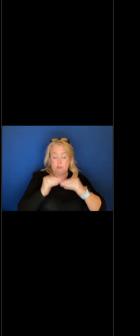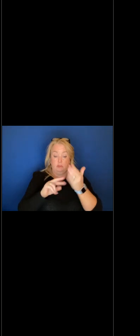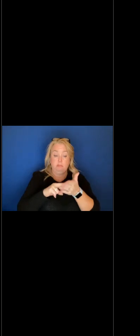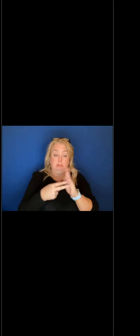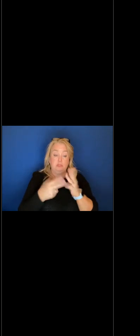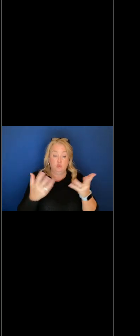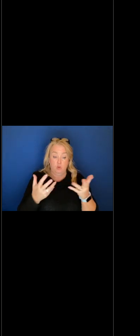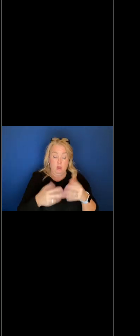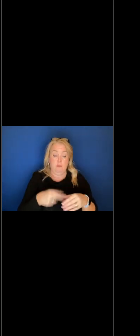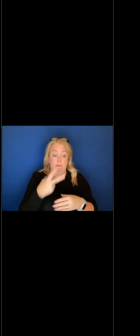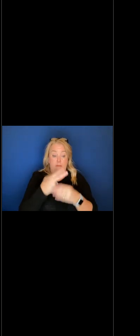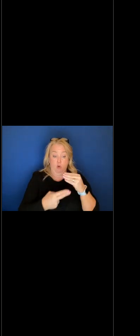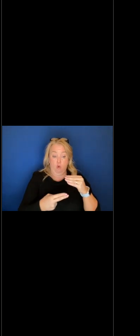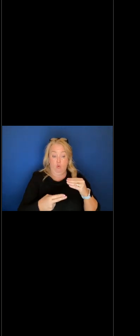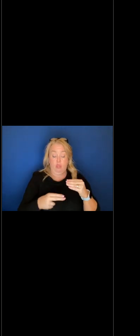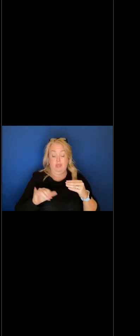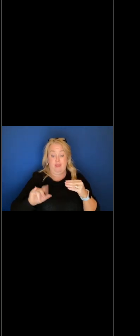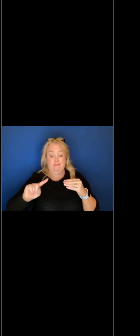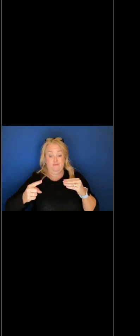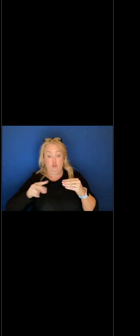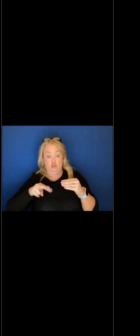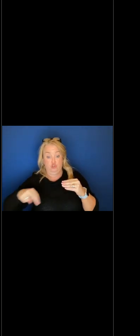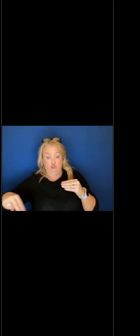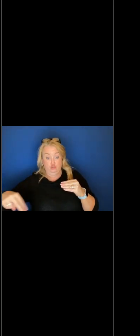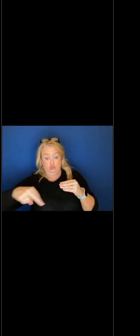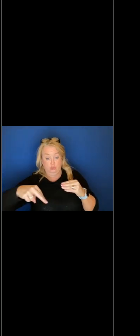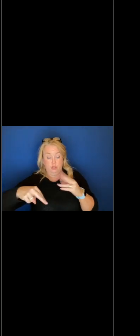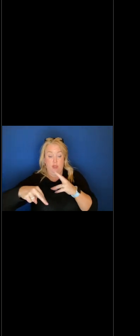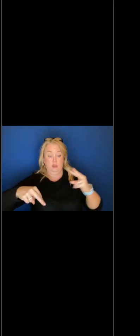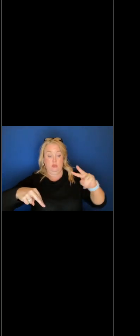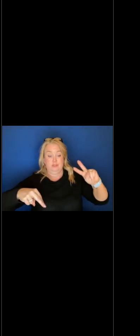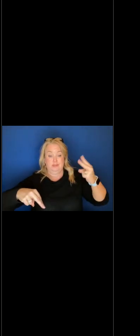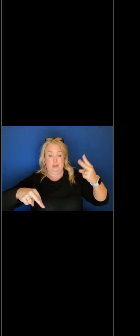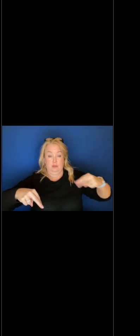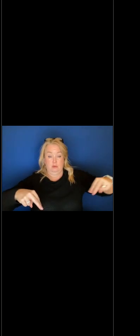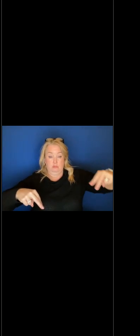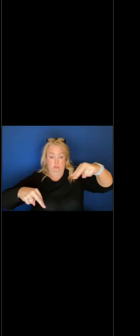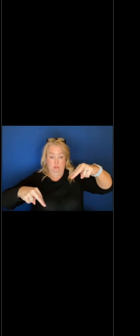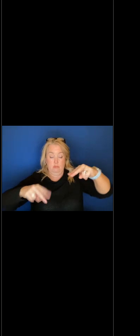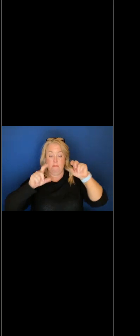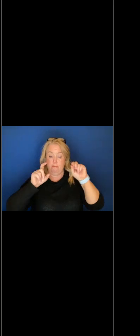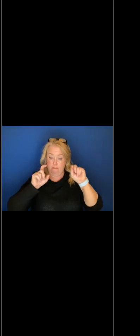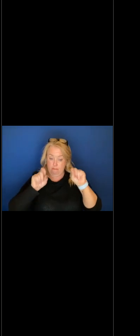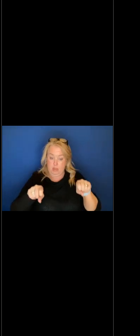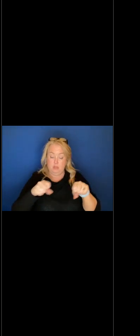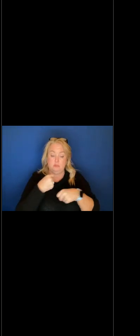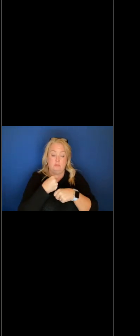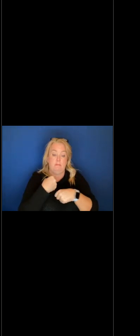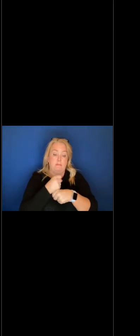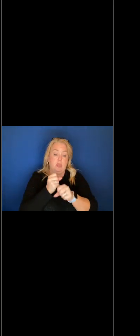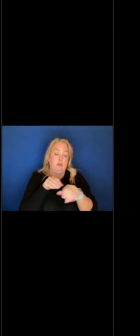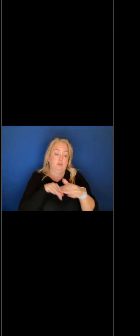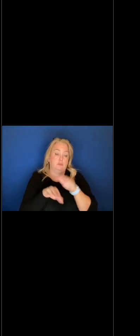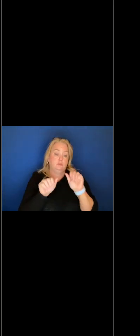units on both the first and second stories must be made